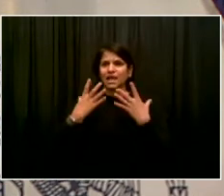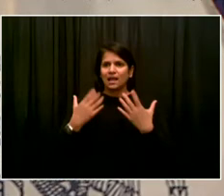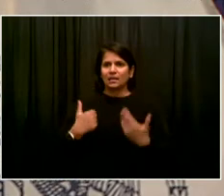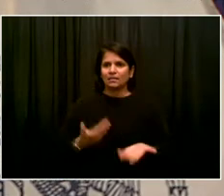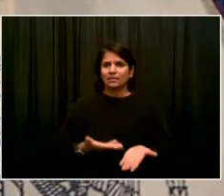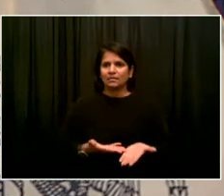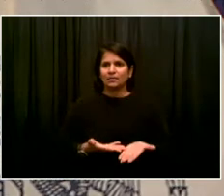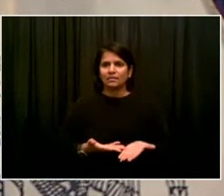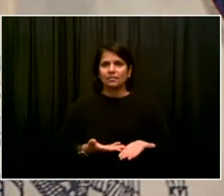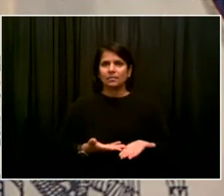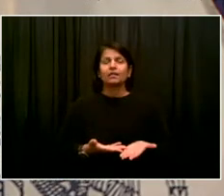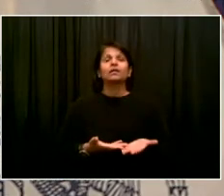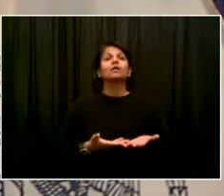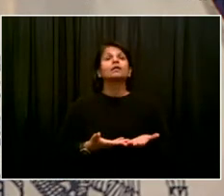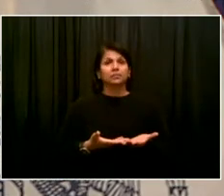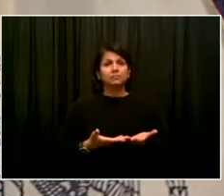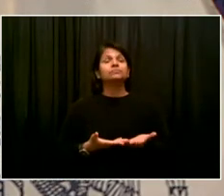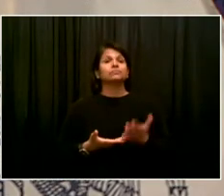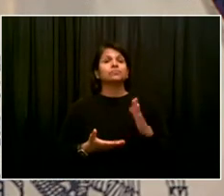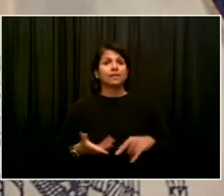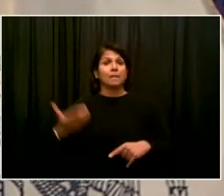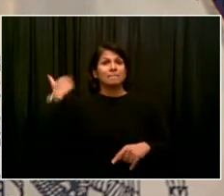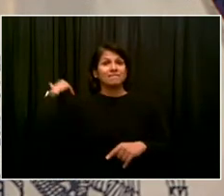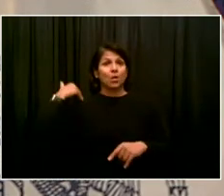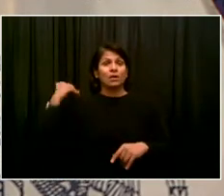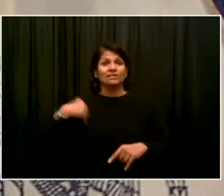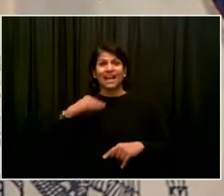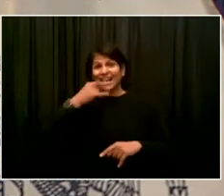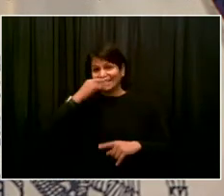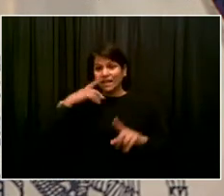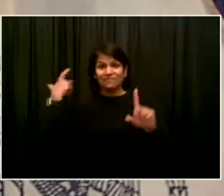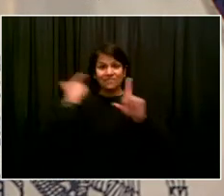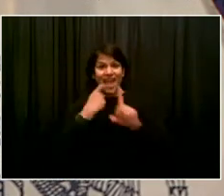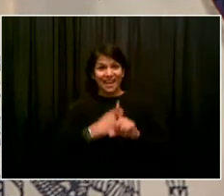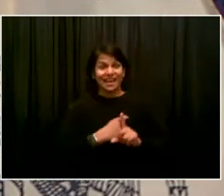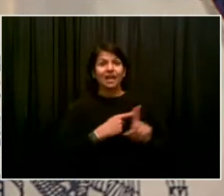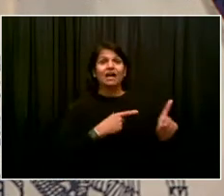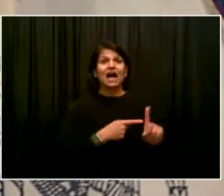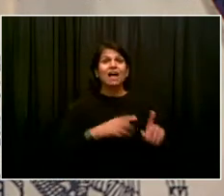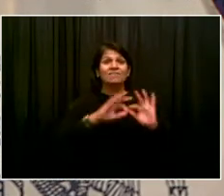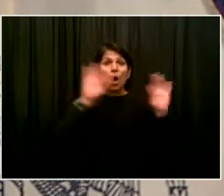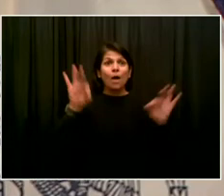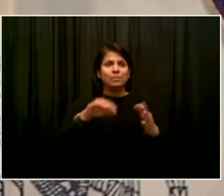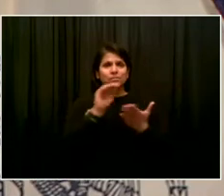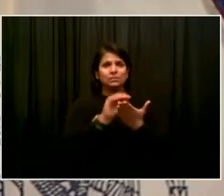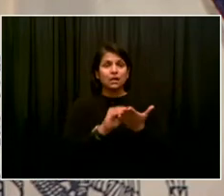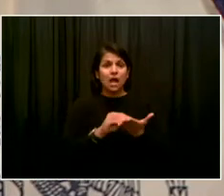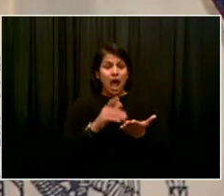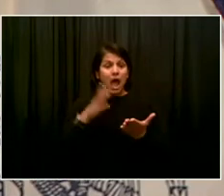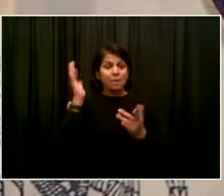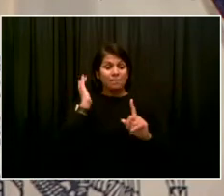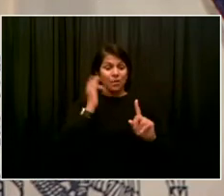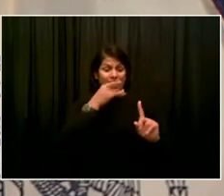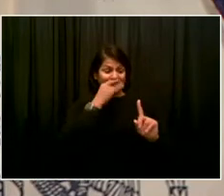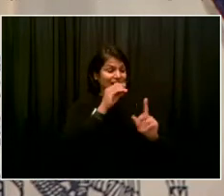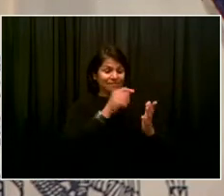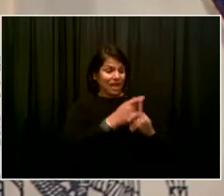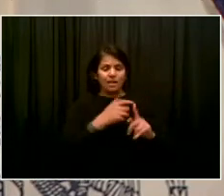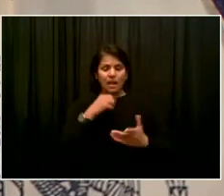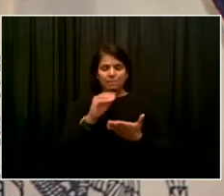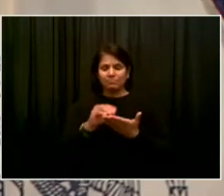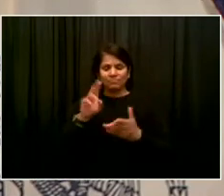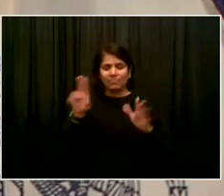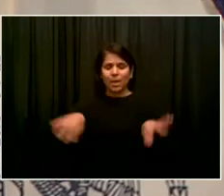of vaccinated kids. So now we will ask them. And again, I expect that community of parents to be very responsive, and we'll see those numbers go up a